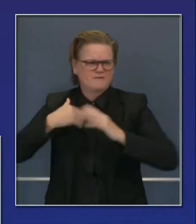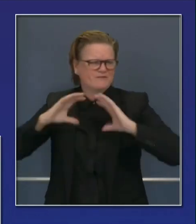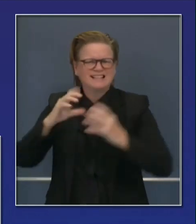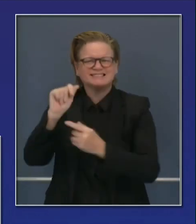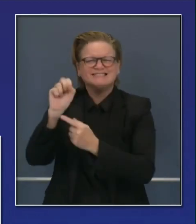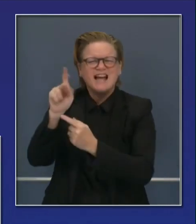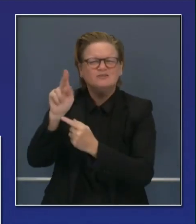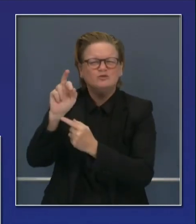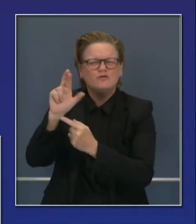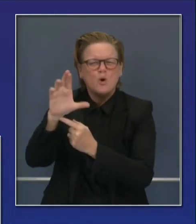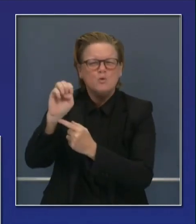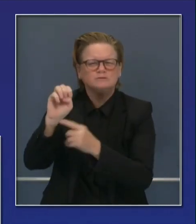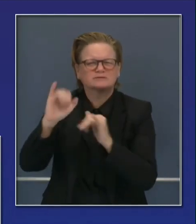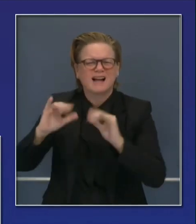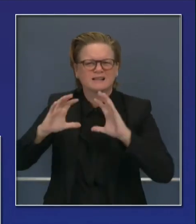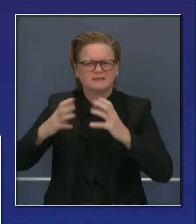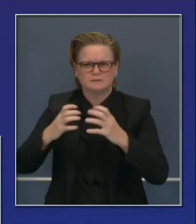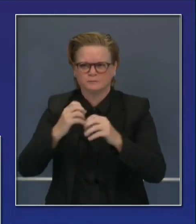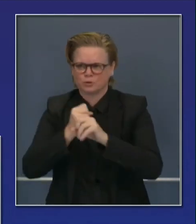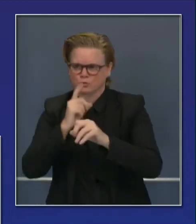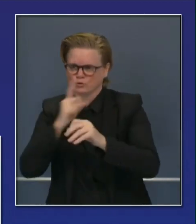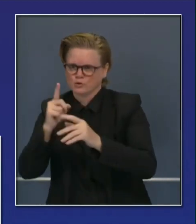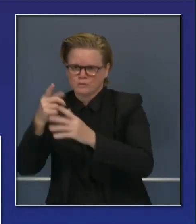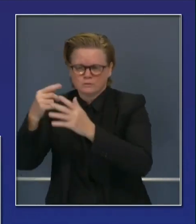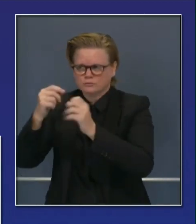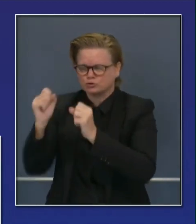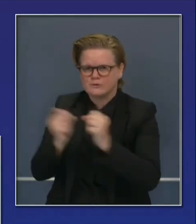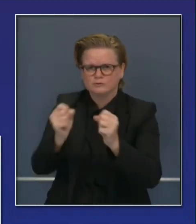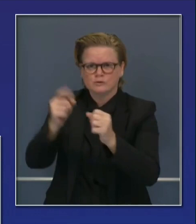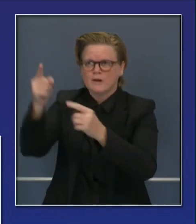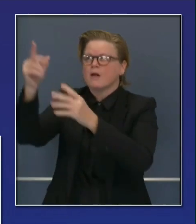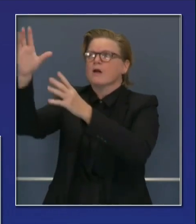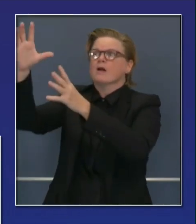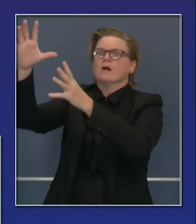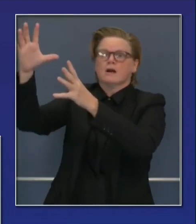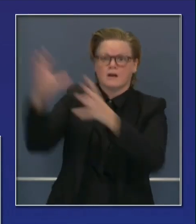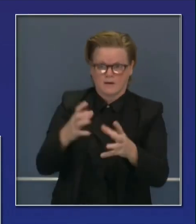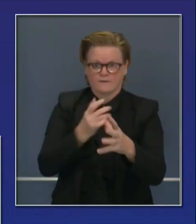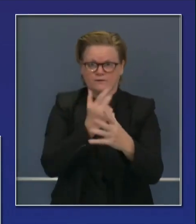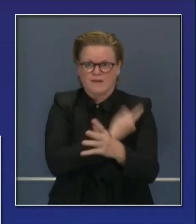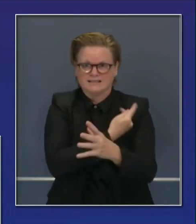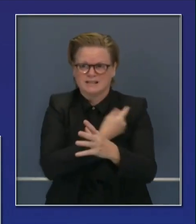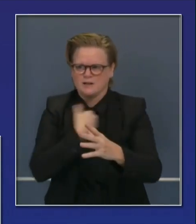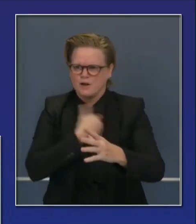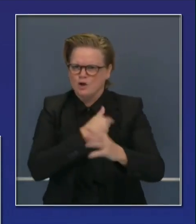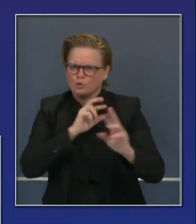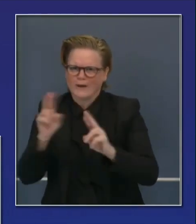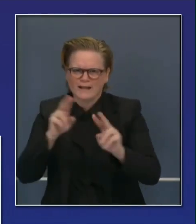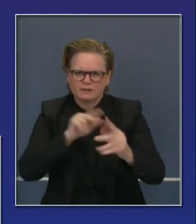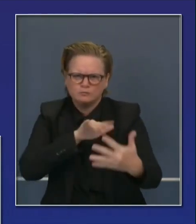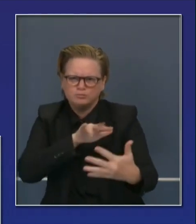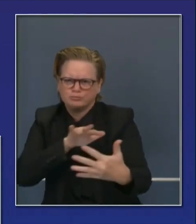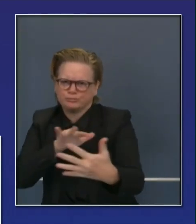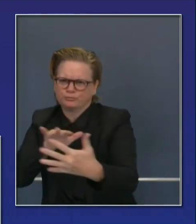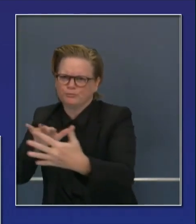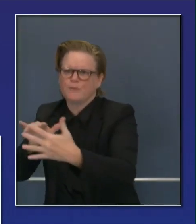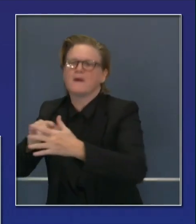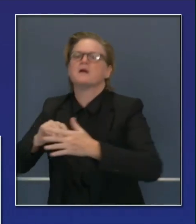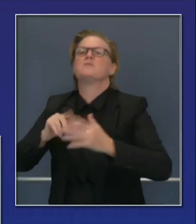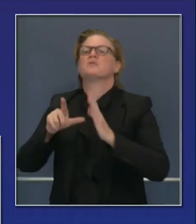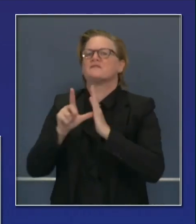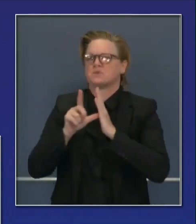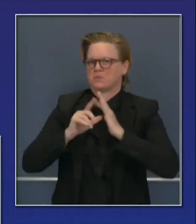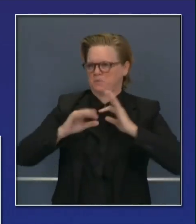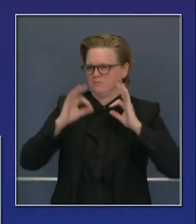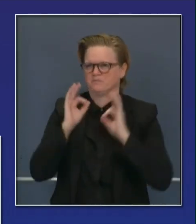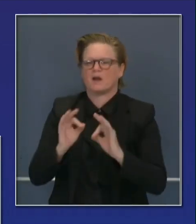strategy for vaccines. Help is on the way. Vaccines are about to arrive here in the state of California